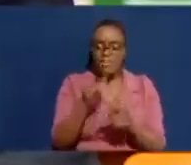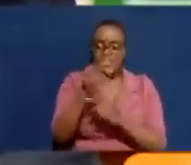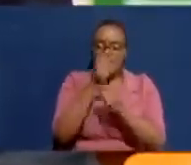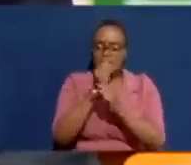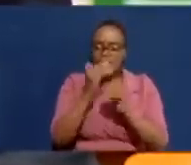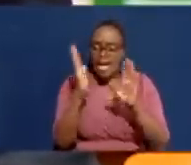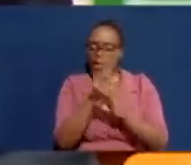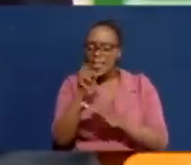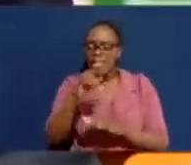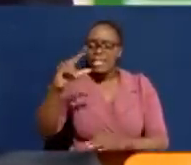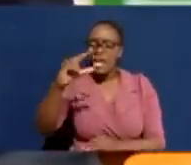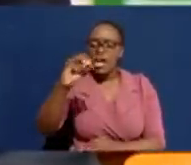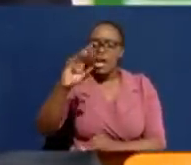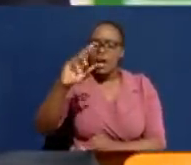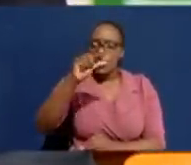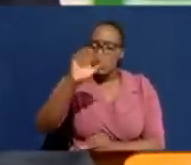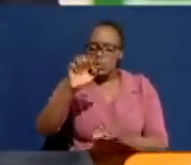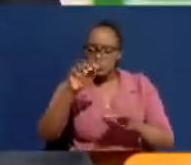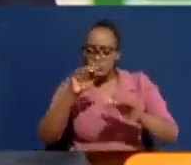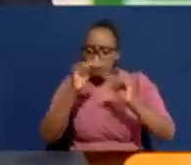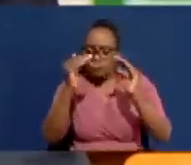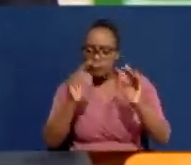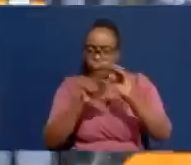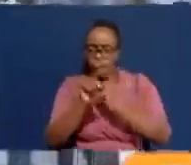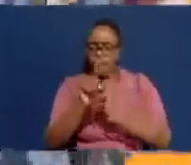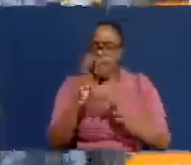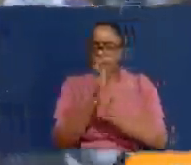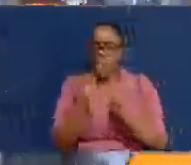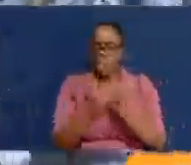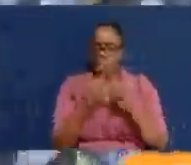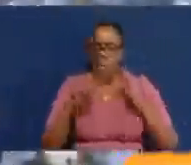doing in a gorge with people's livestock?